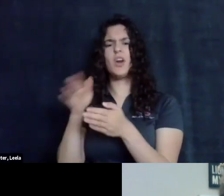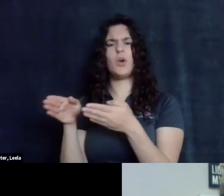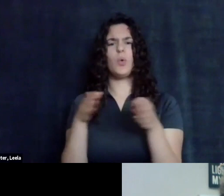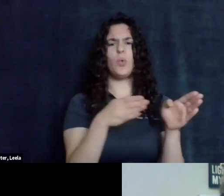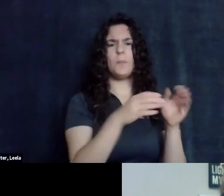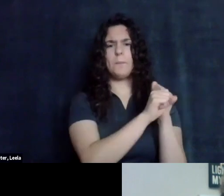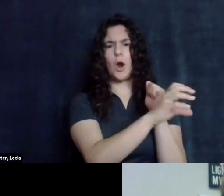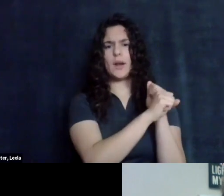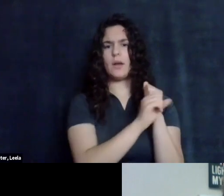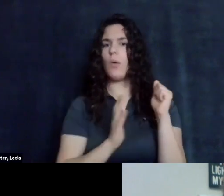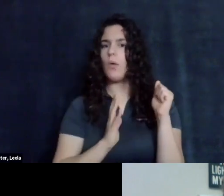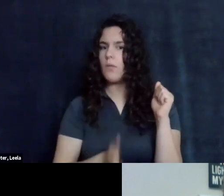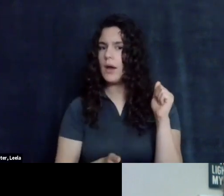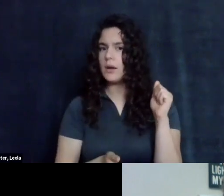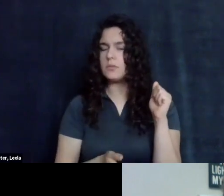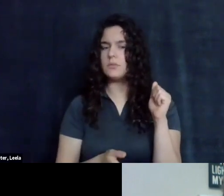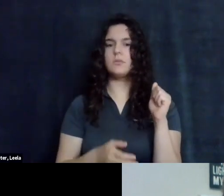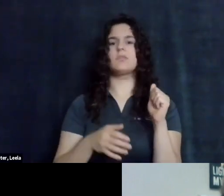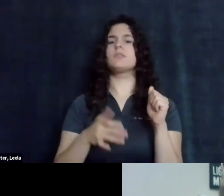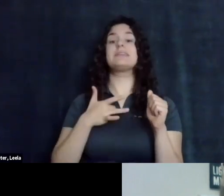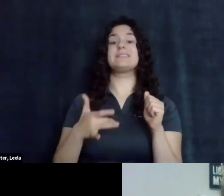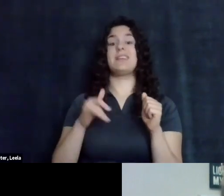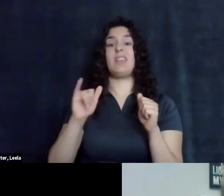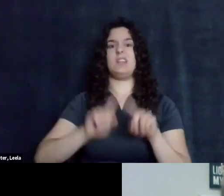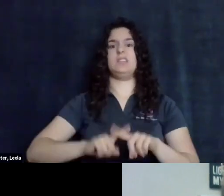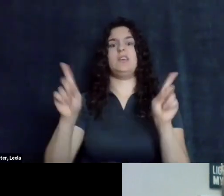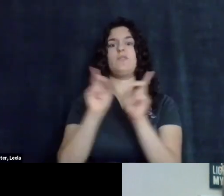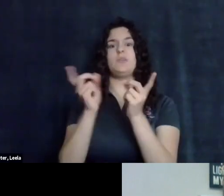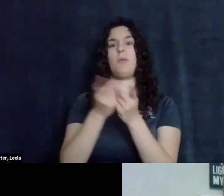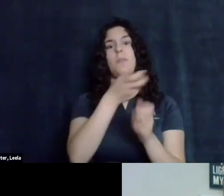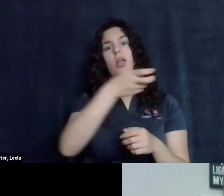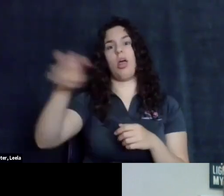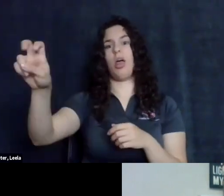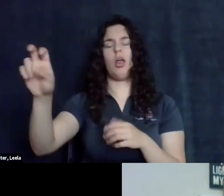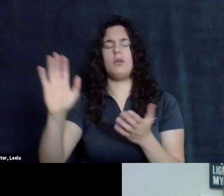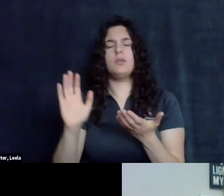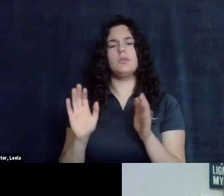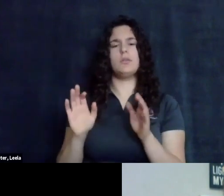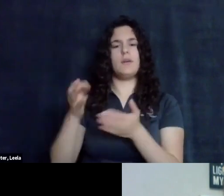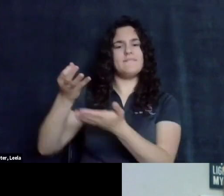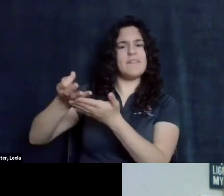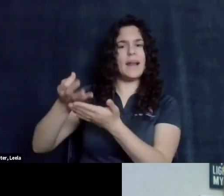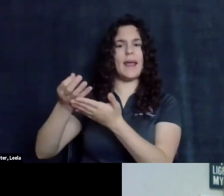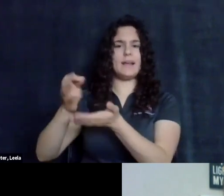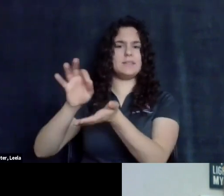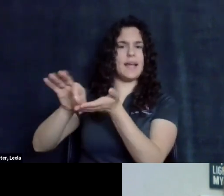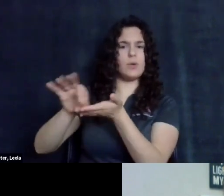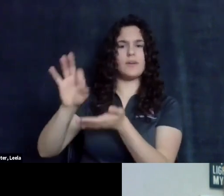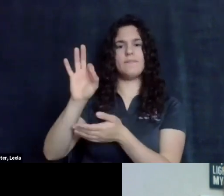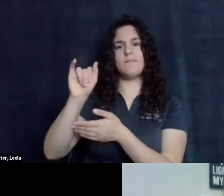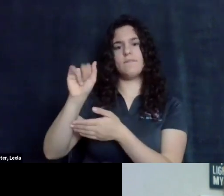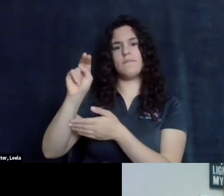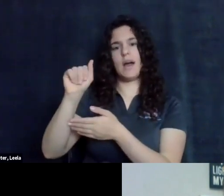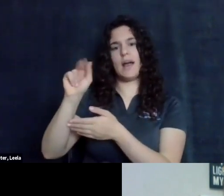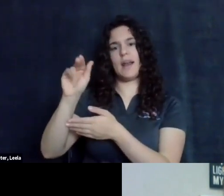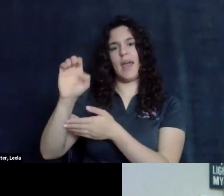Or in fact, even another department's major like finance or accounting. There is no problem if you do it